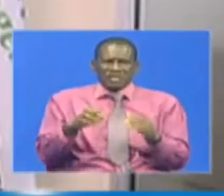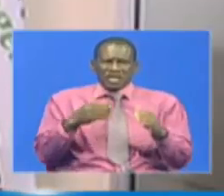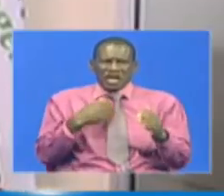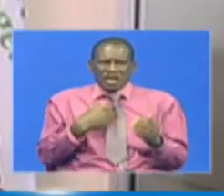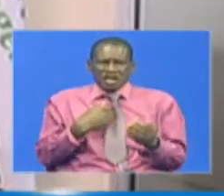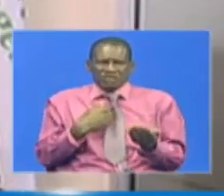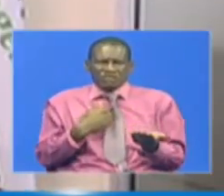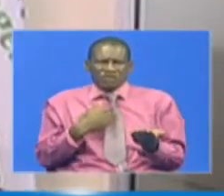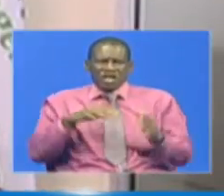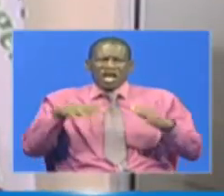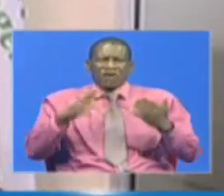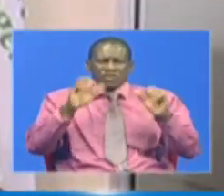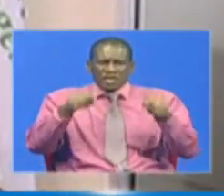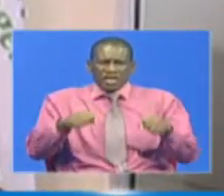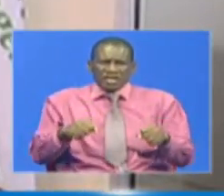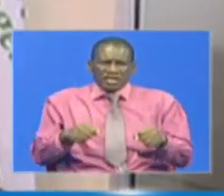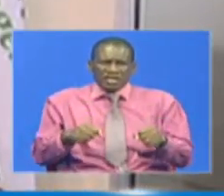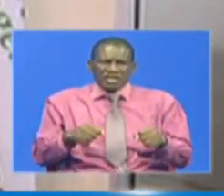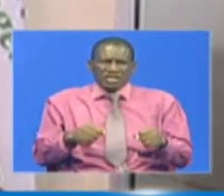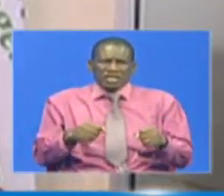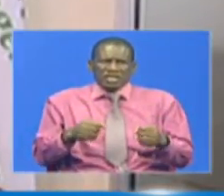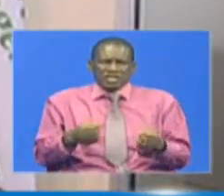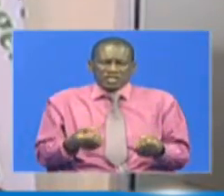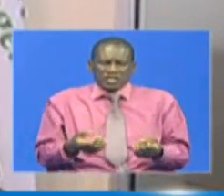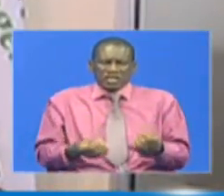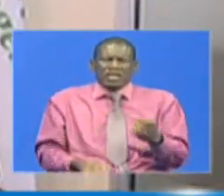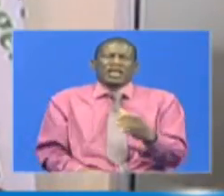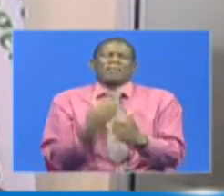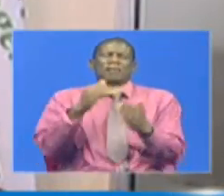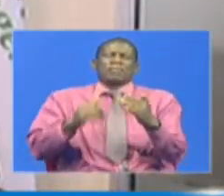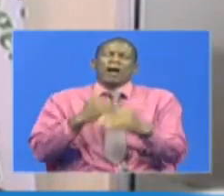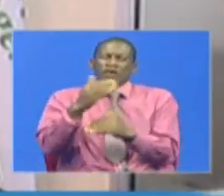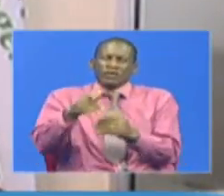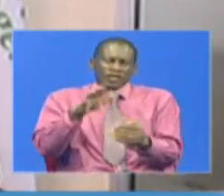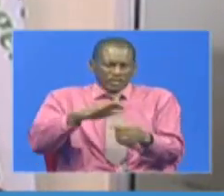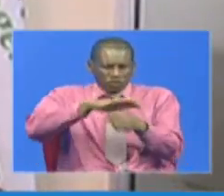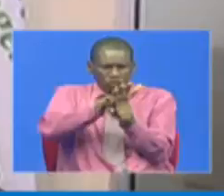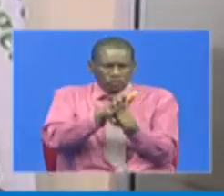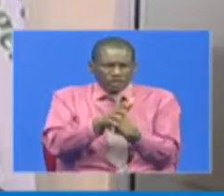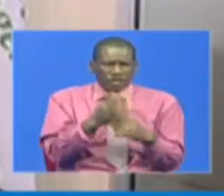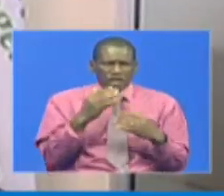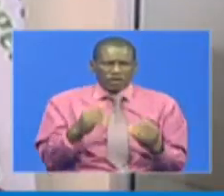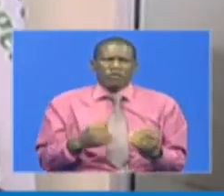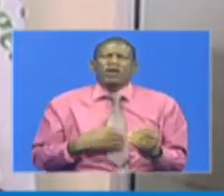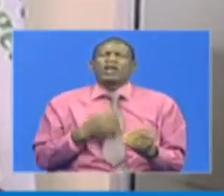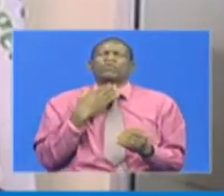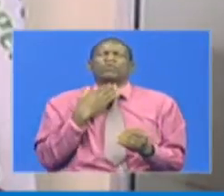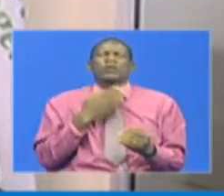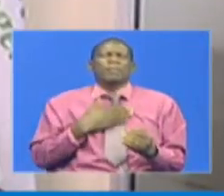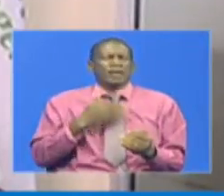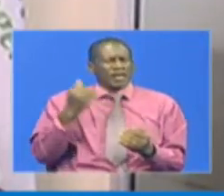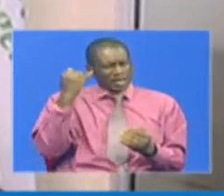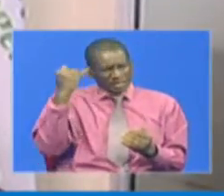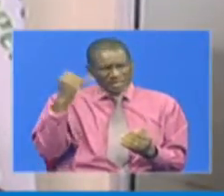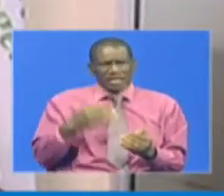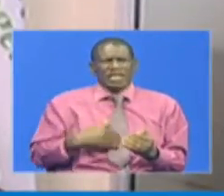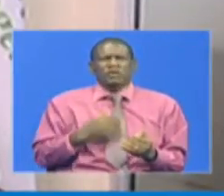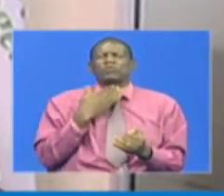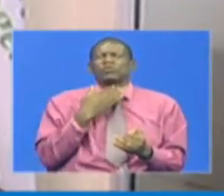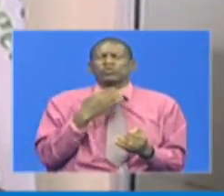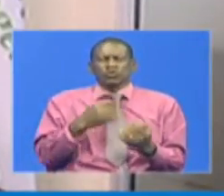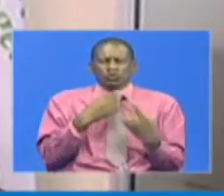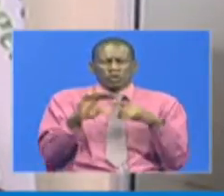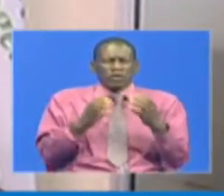can be able to recover from the current situation, I would want to, in my view, look at, you know, as a business